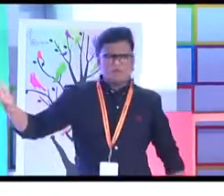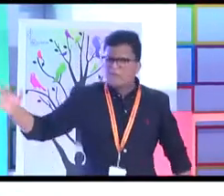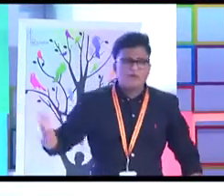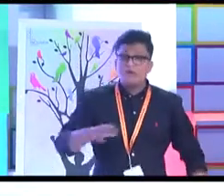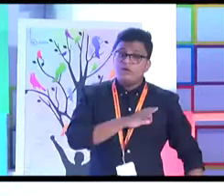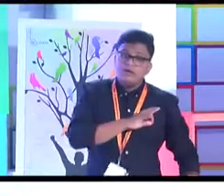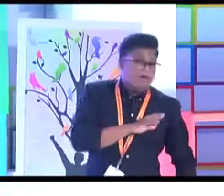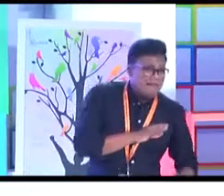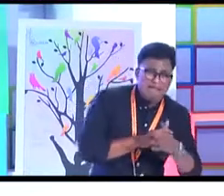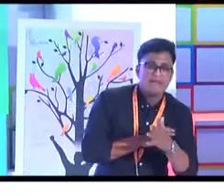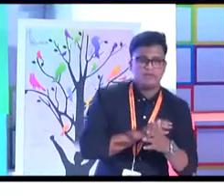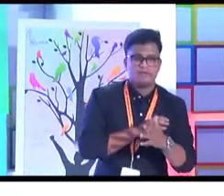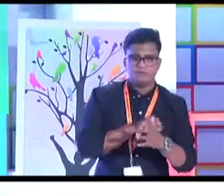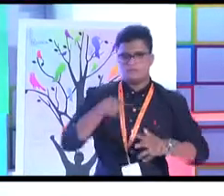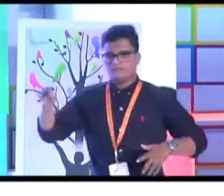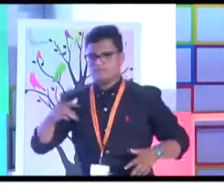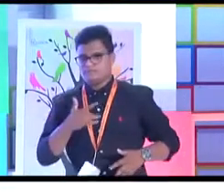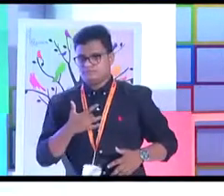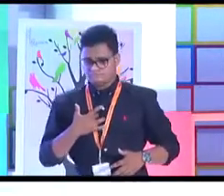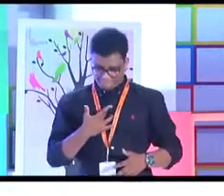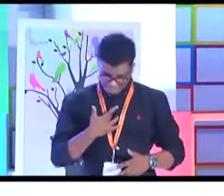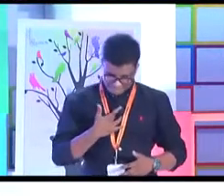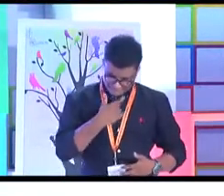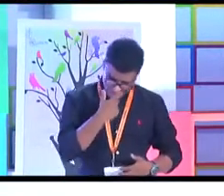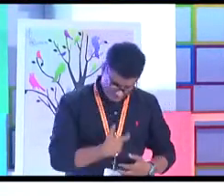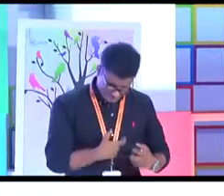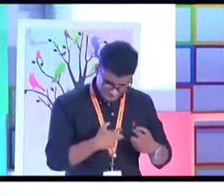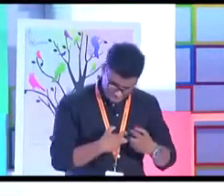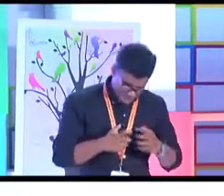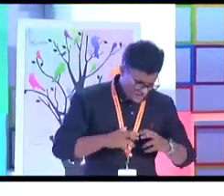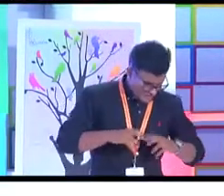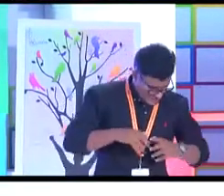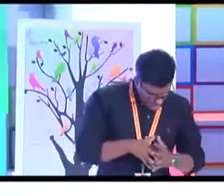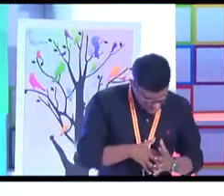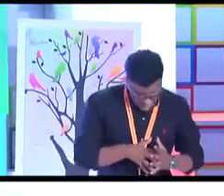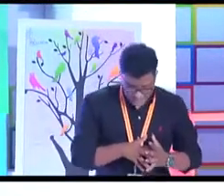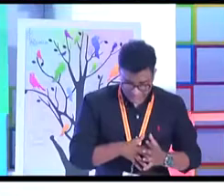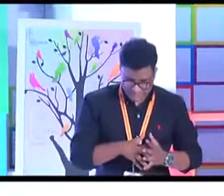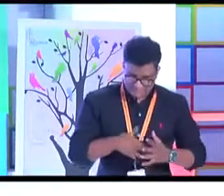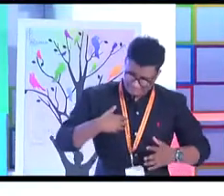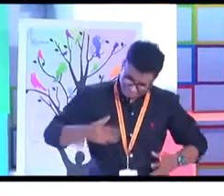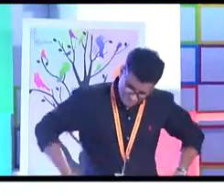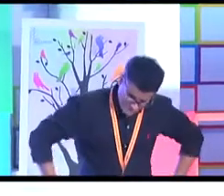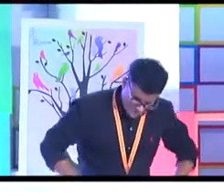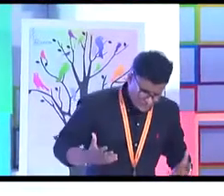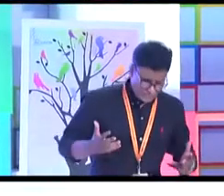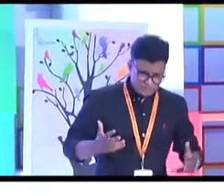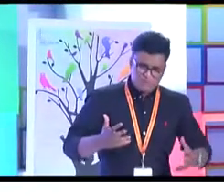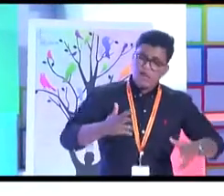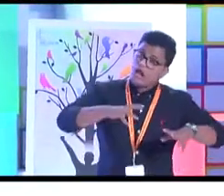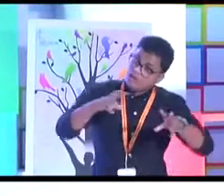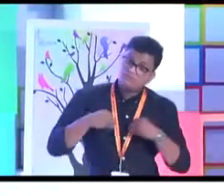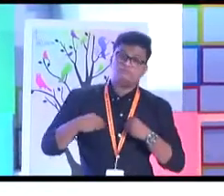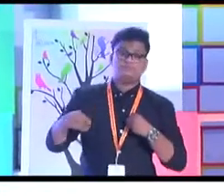at that moment, I accepted myself in wheelchair. And I believe acceptance is very much huge than the expectation